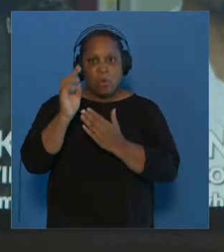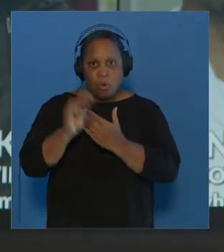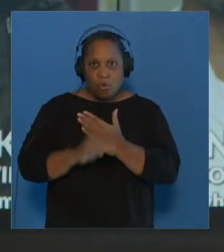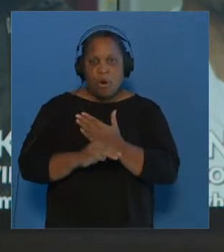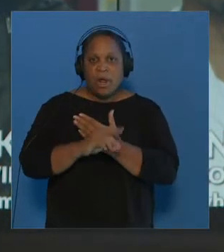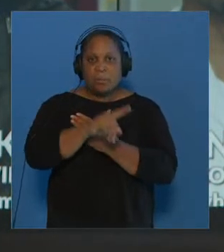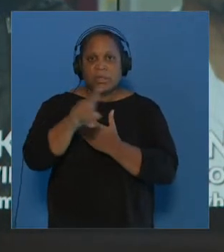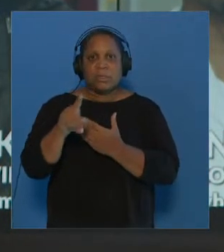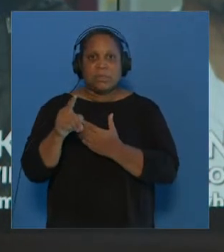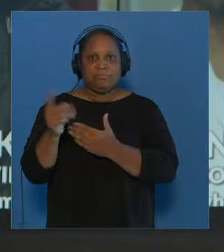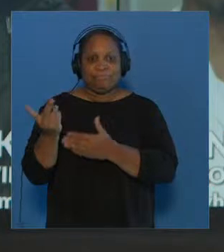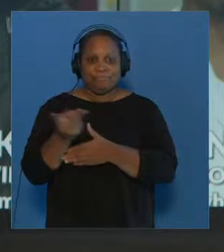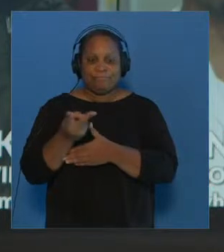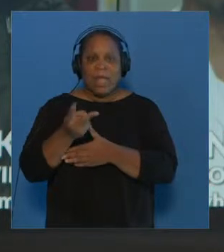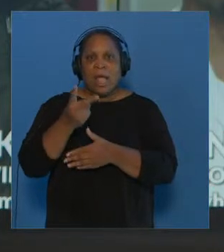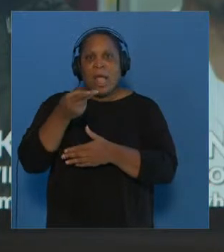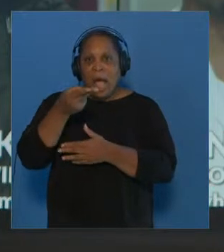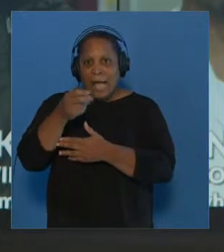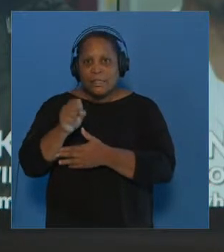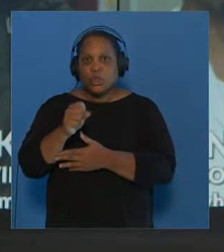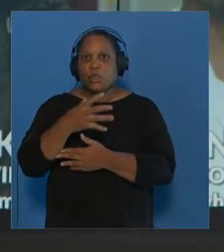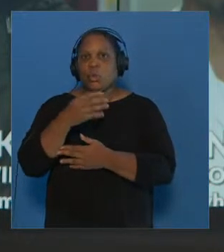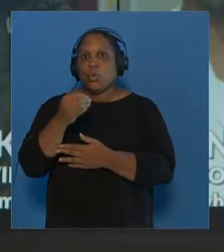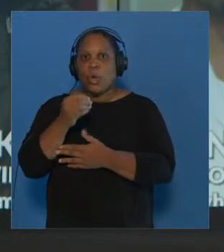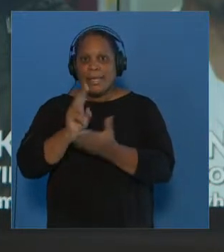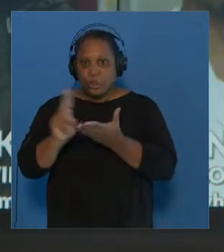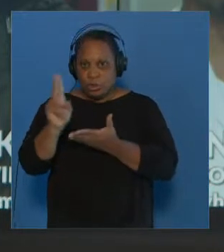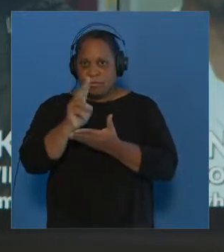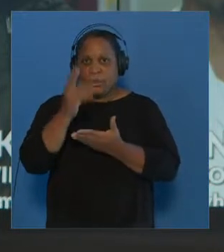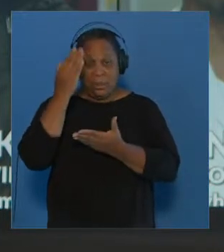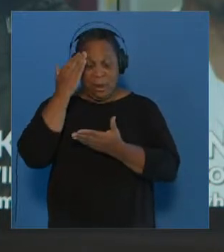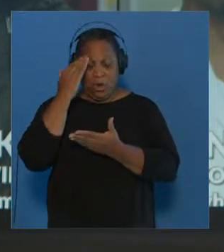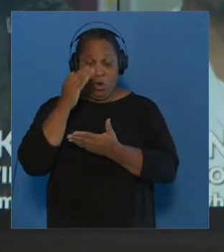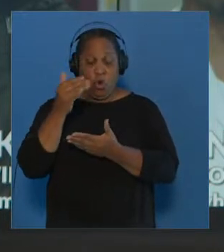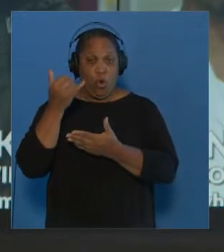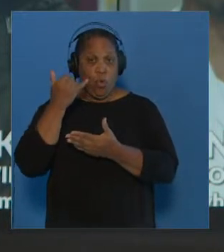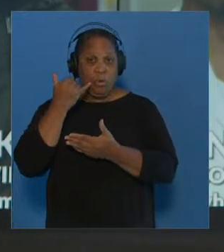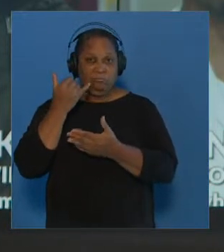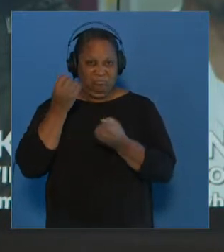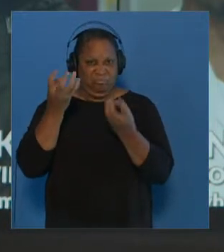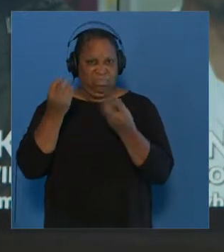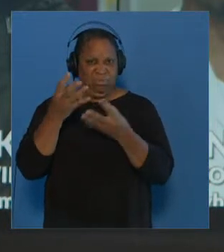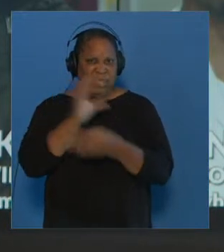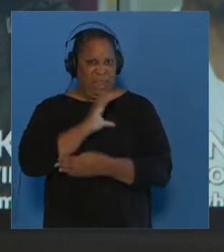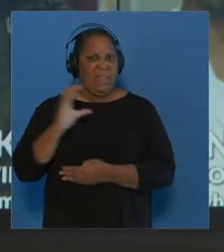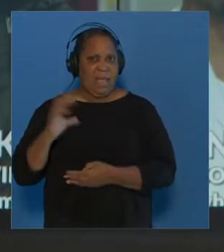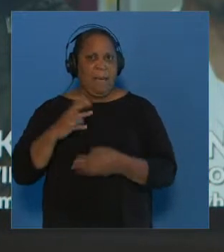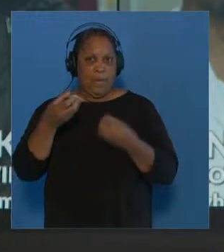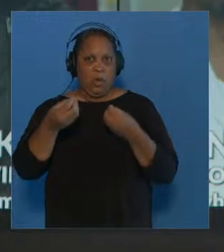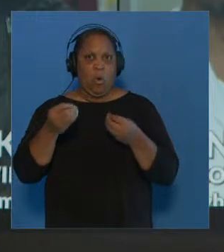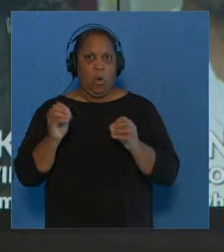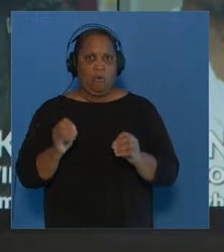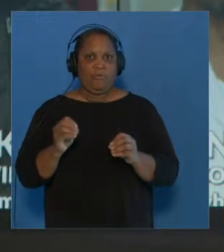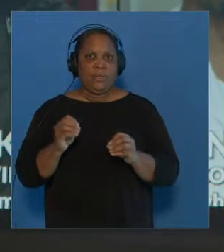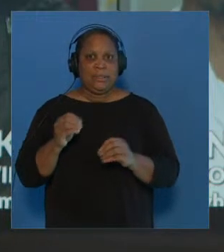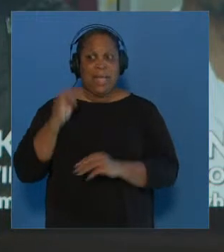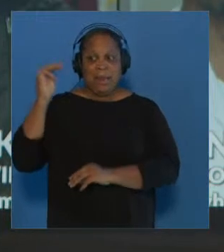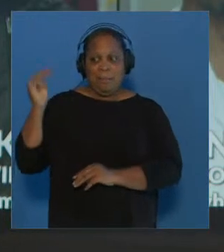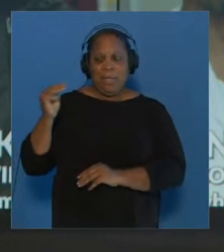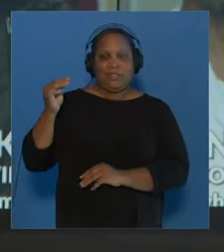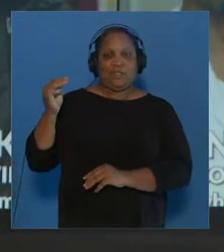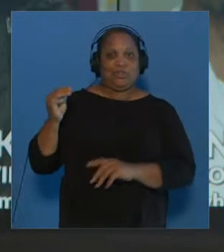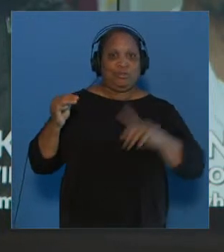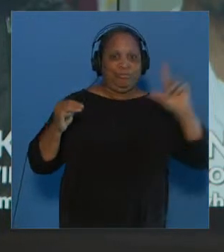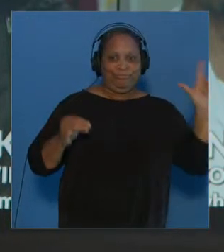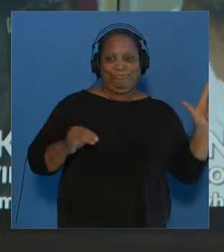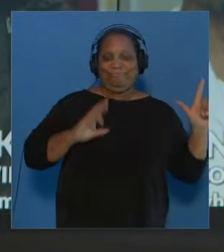and university students, certainly. I know there's a number in the Cabinet Office and a number at both of the ministers sitting to my right and